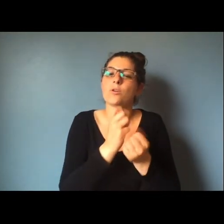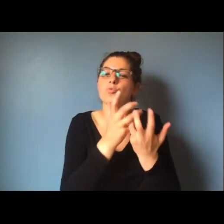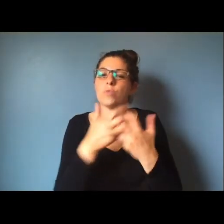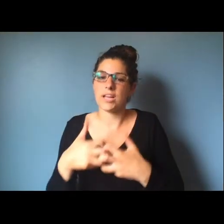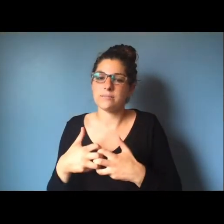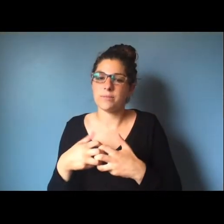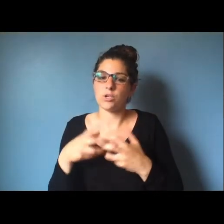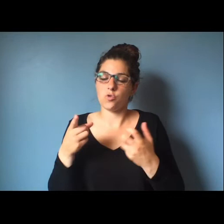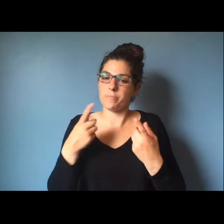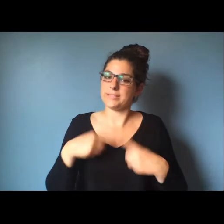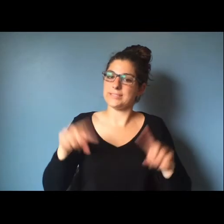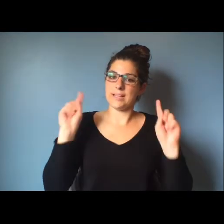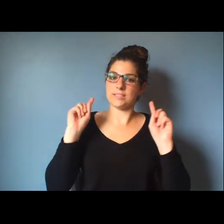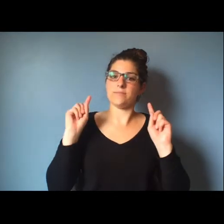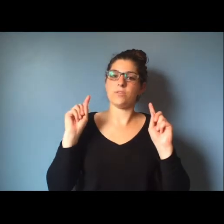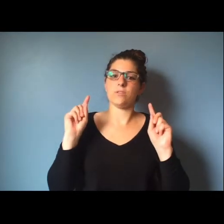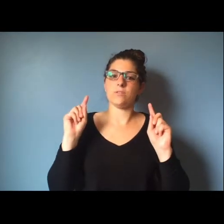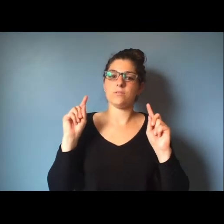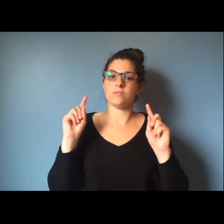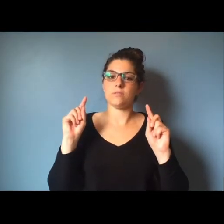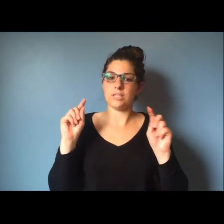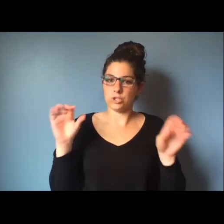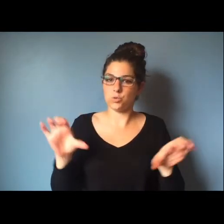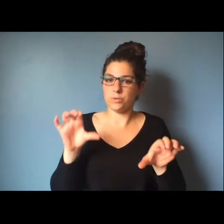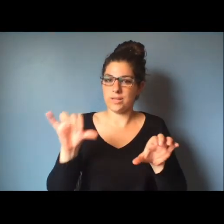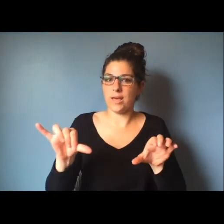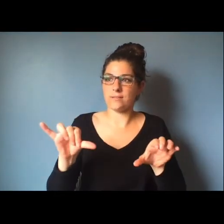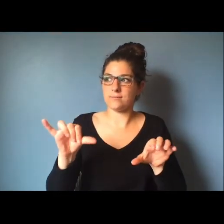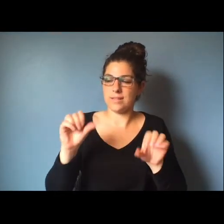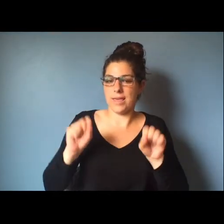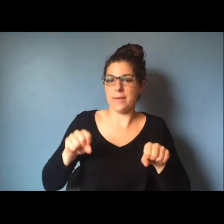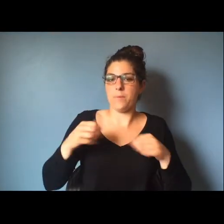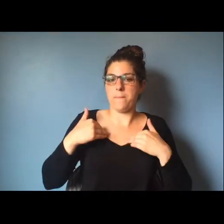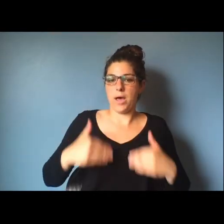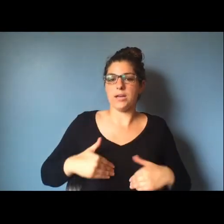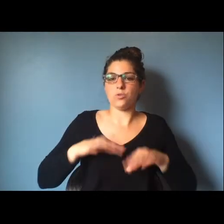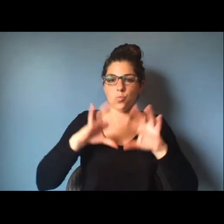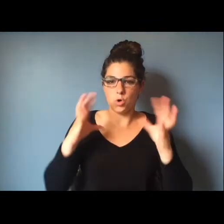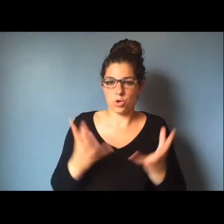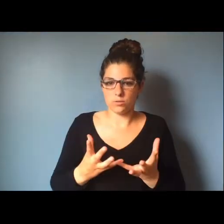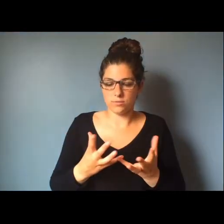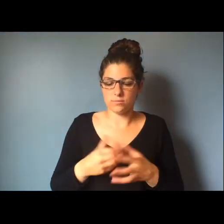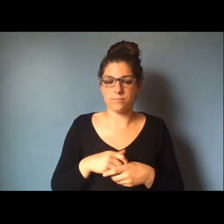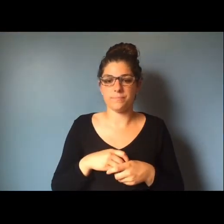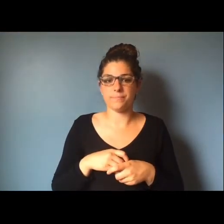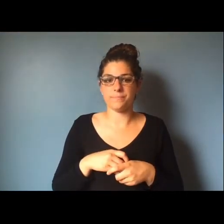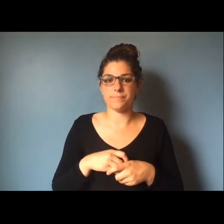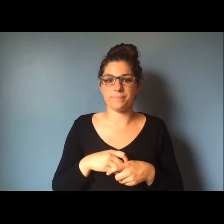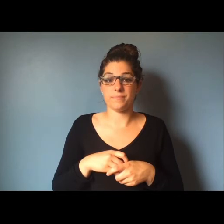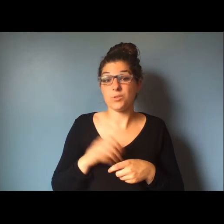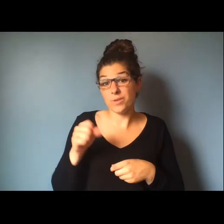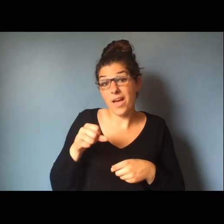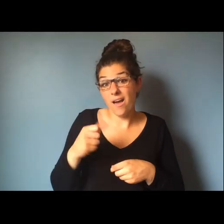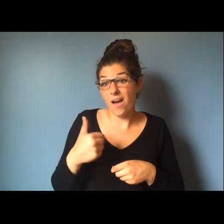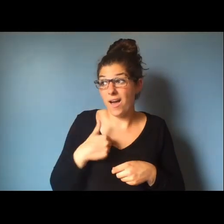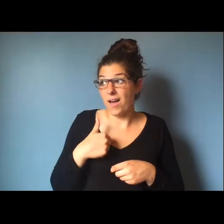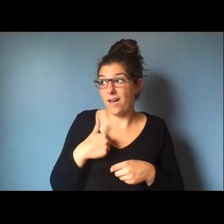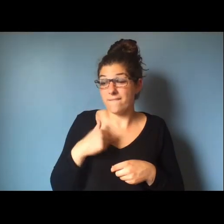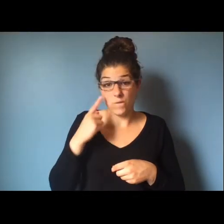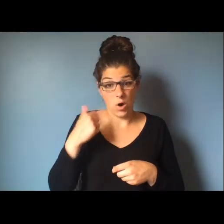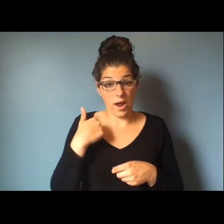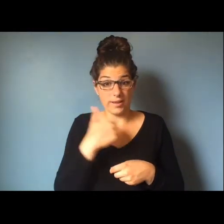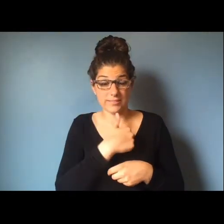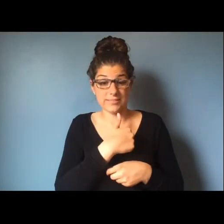and you've been successful in doing it, like in the able-bodied world. So yeah, I've just, for